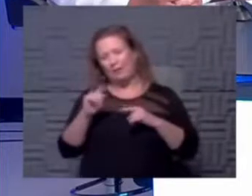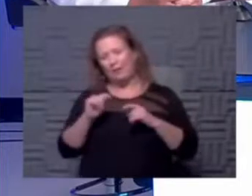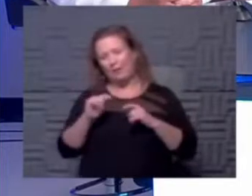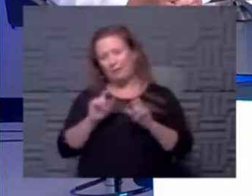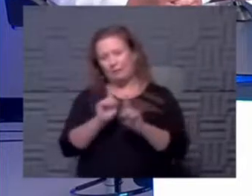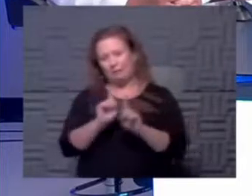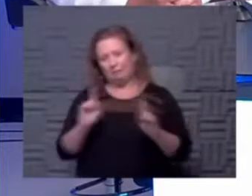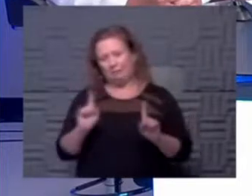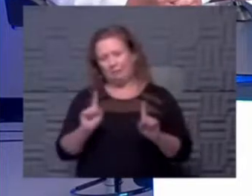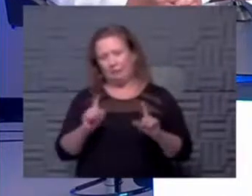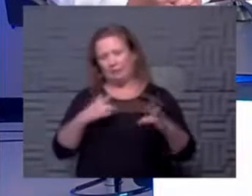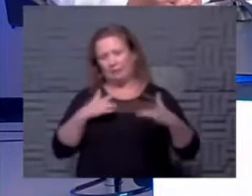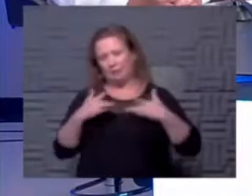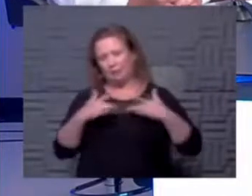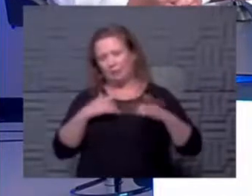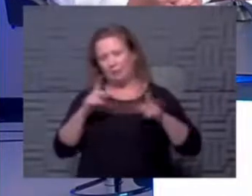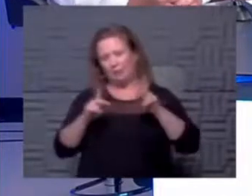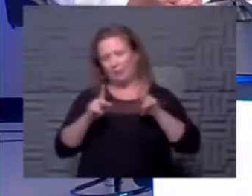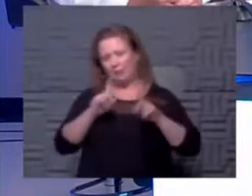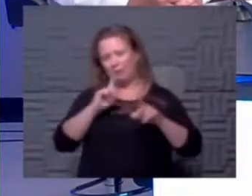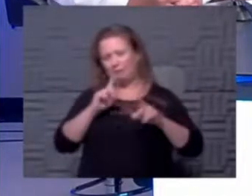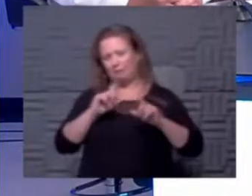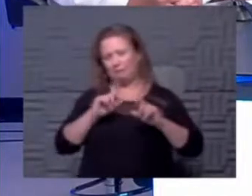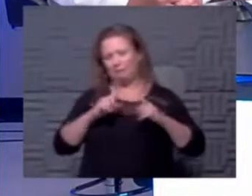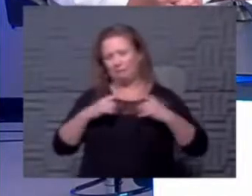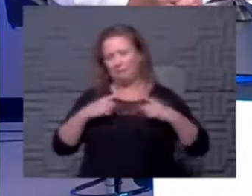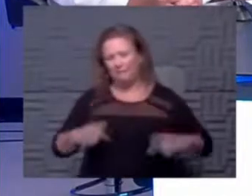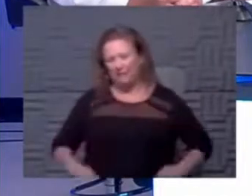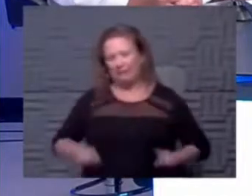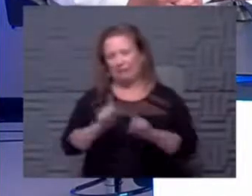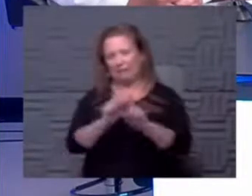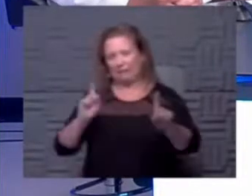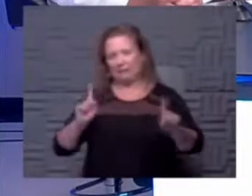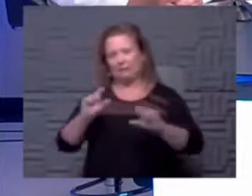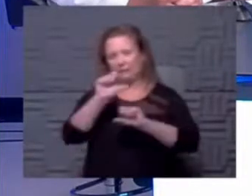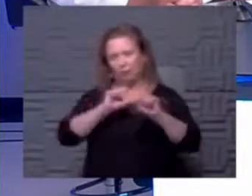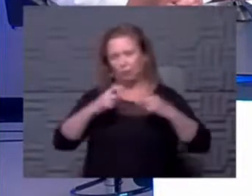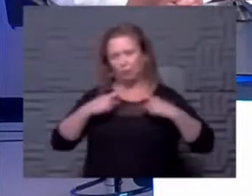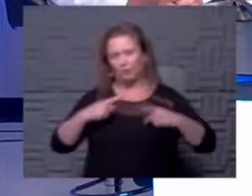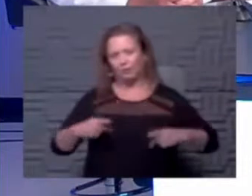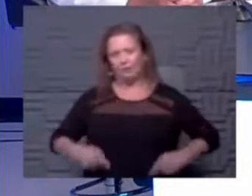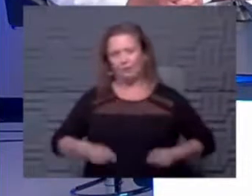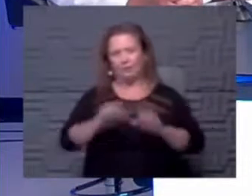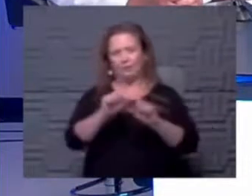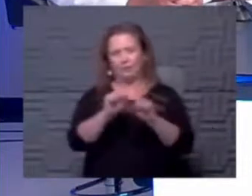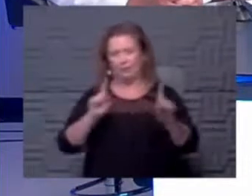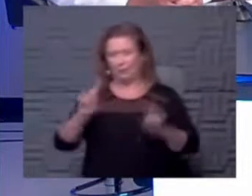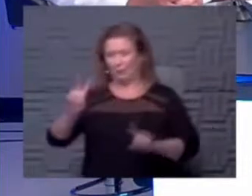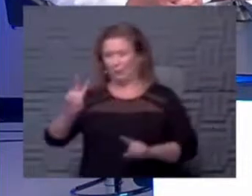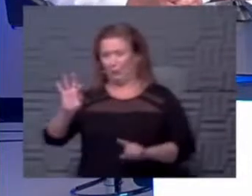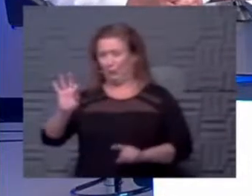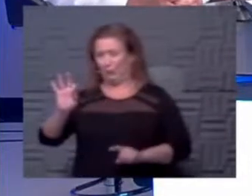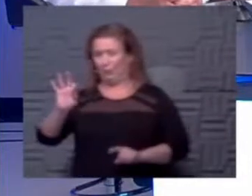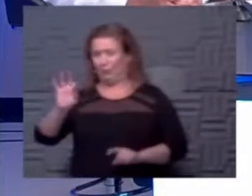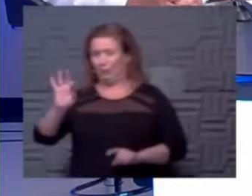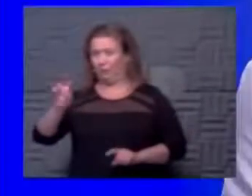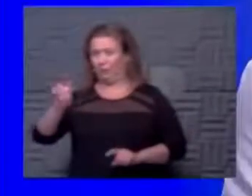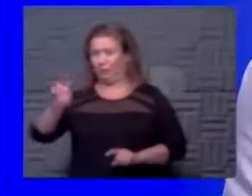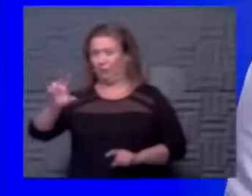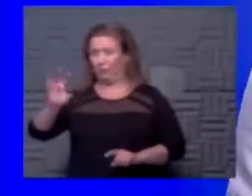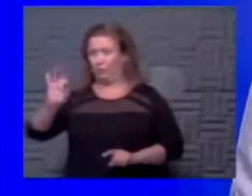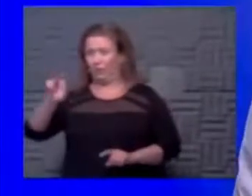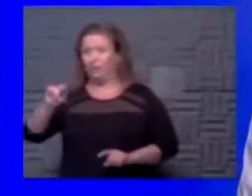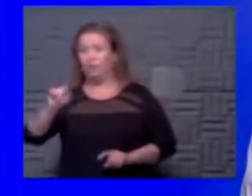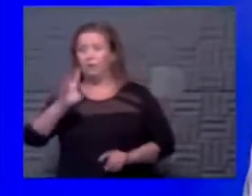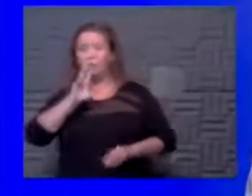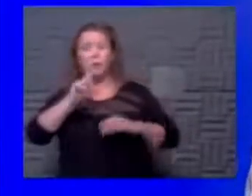Yeah. People very concerned about the ability to social distance. Realistically, with masks on, 2 to 3 feet apart, is that safe? Yeah, absolutely.